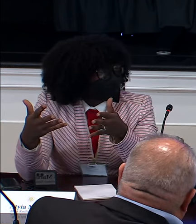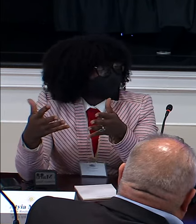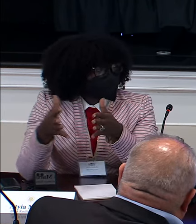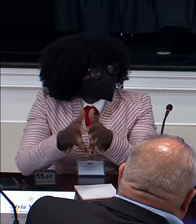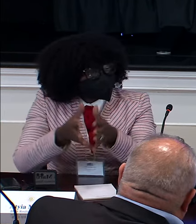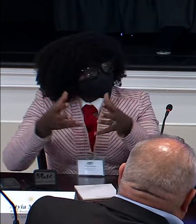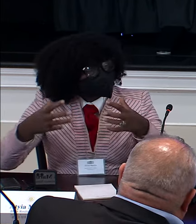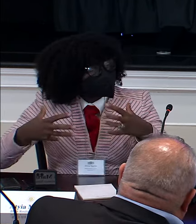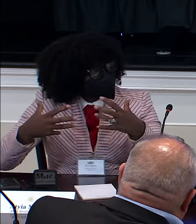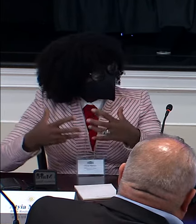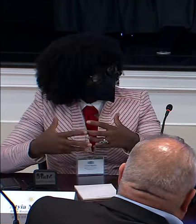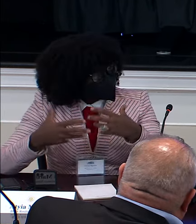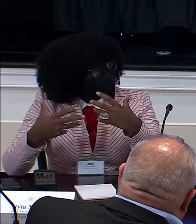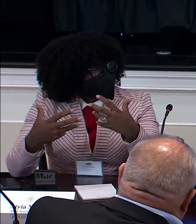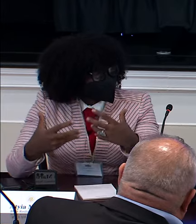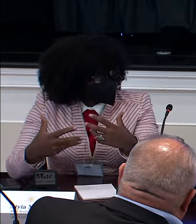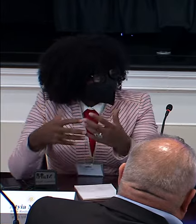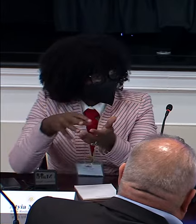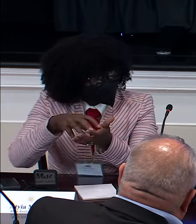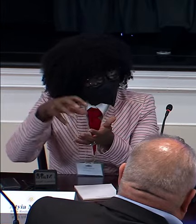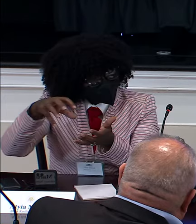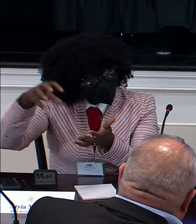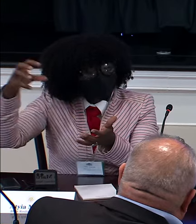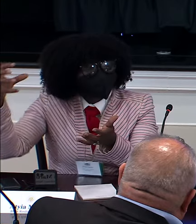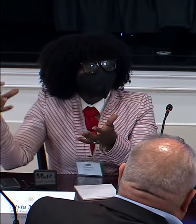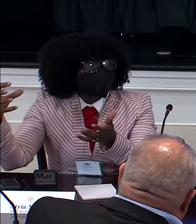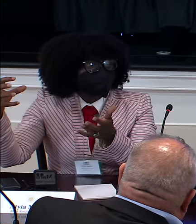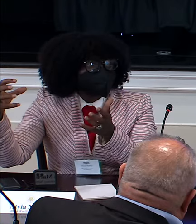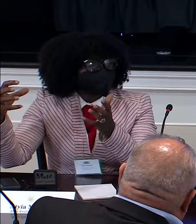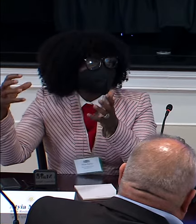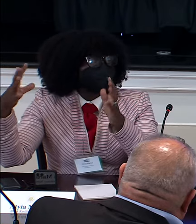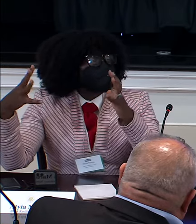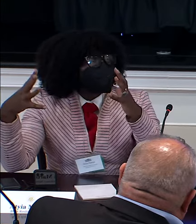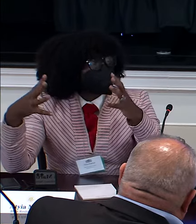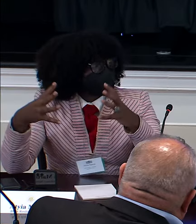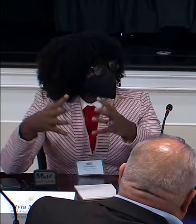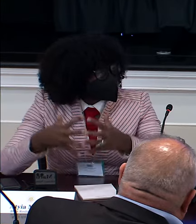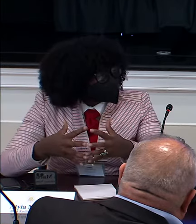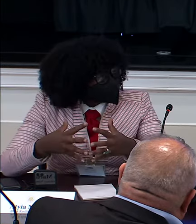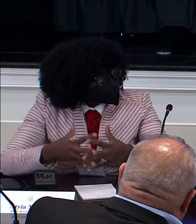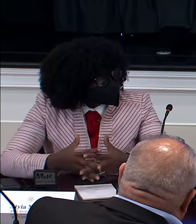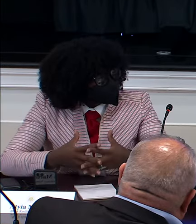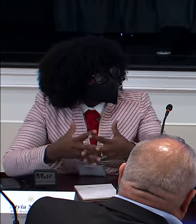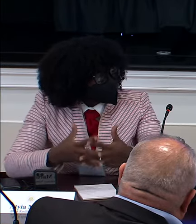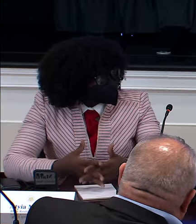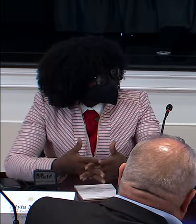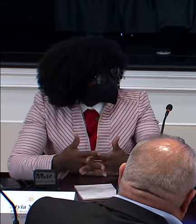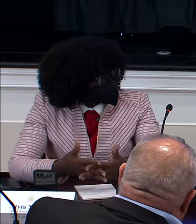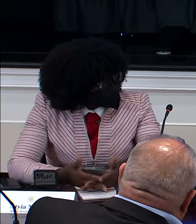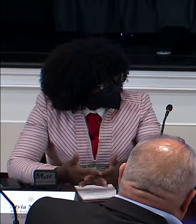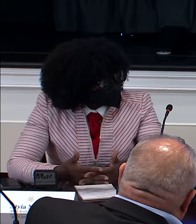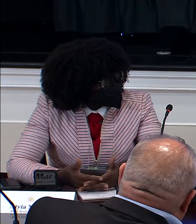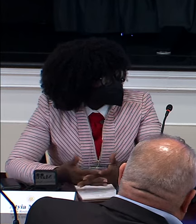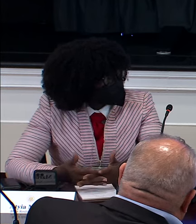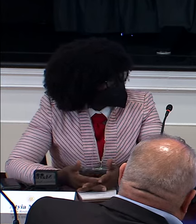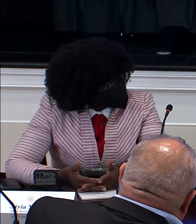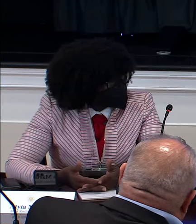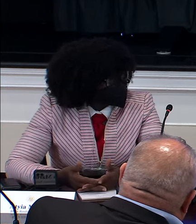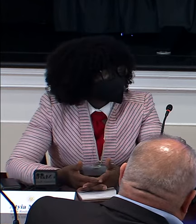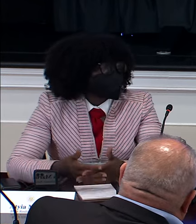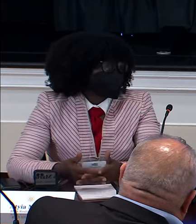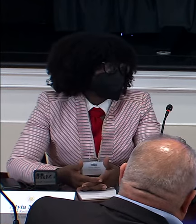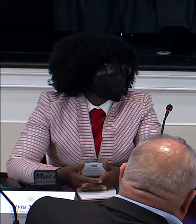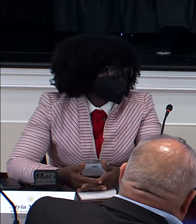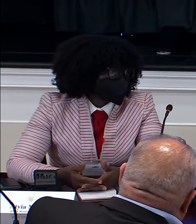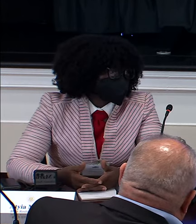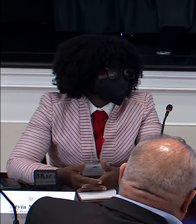themselves. And so we just need more strategy at the local, state, and federal level on what do we do after communities have been